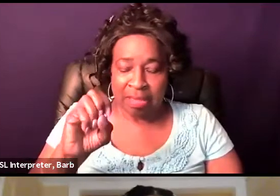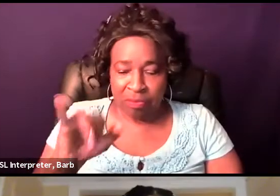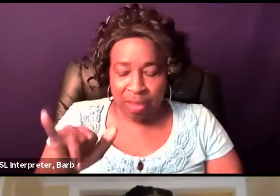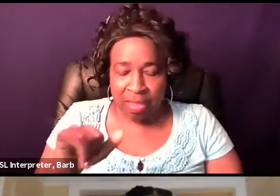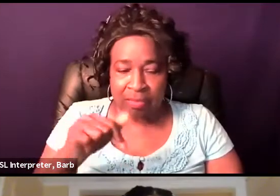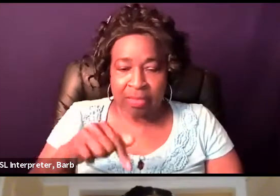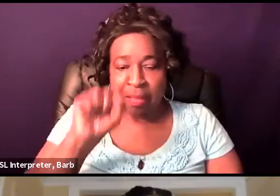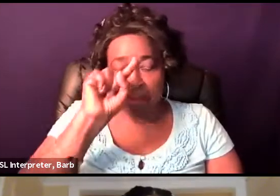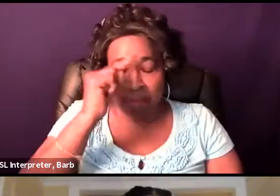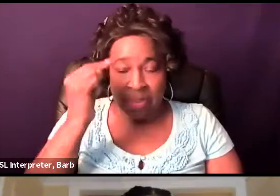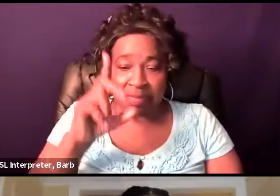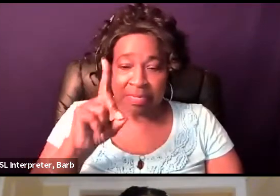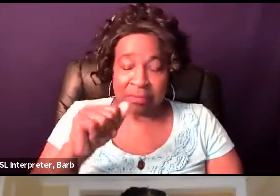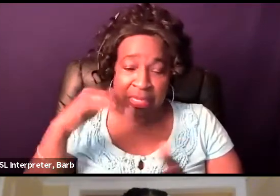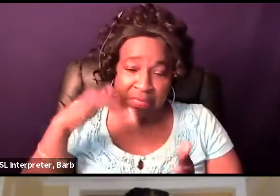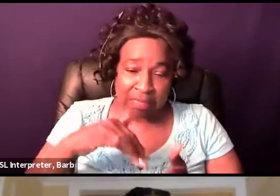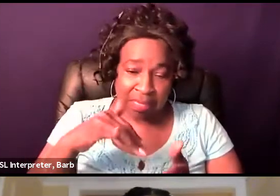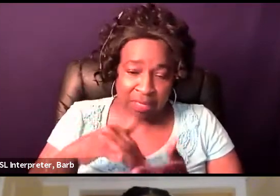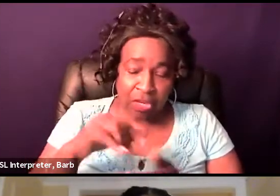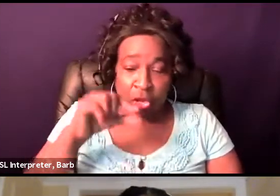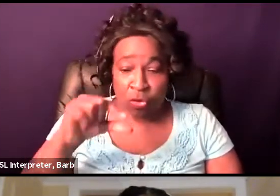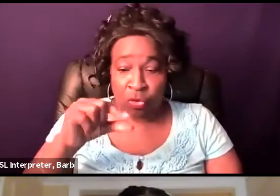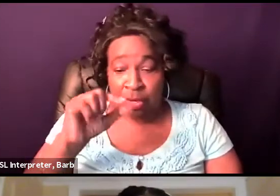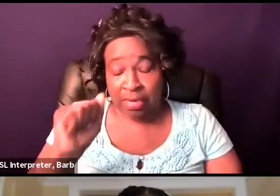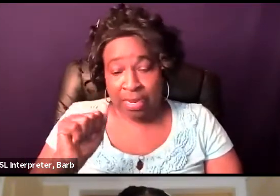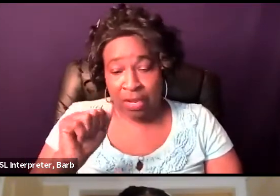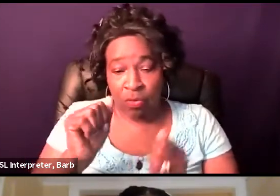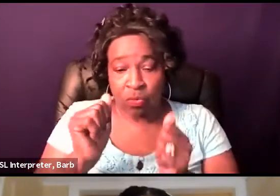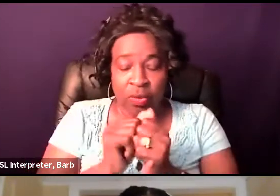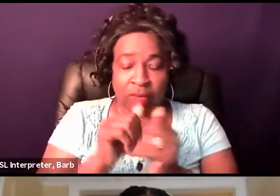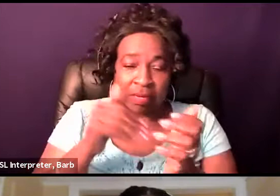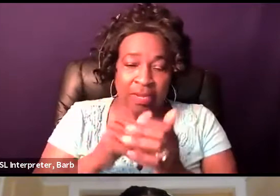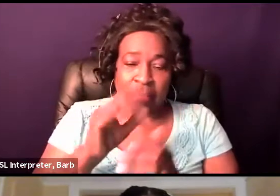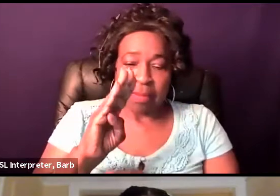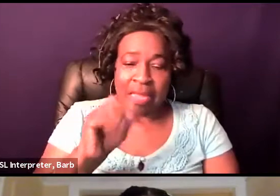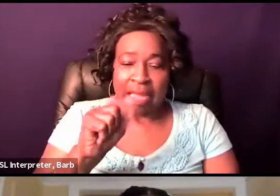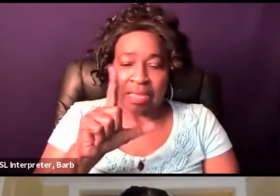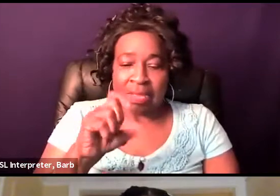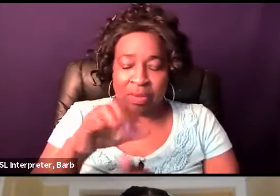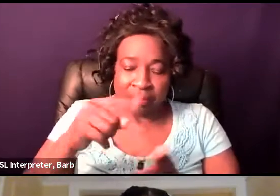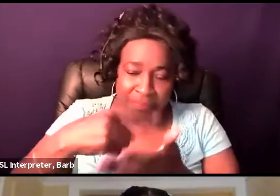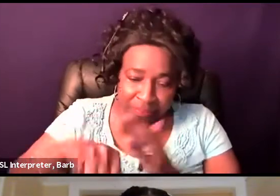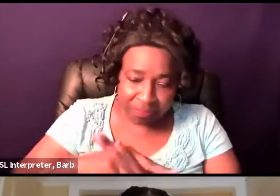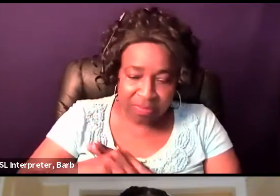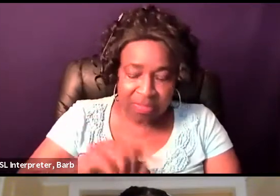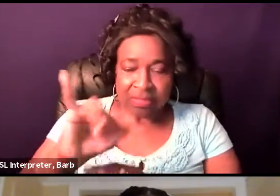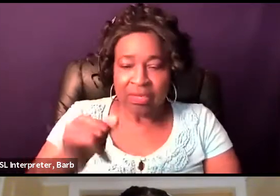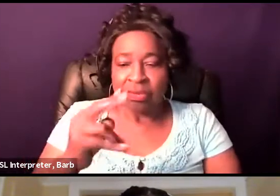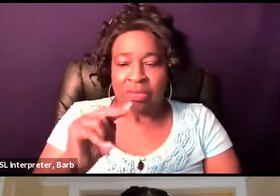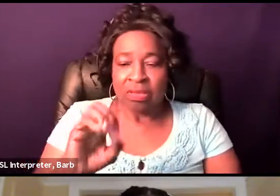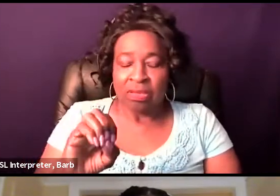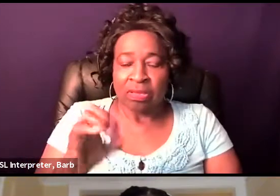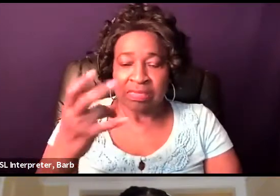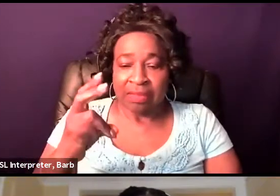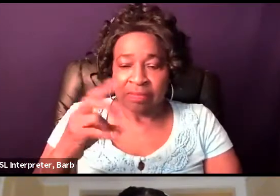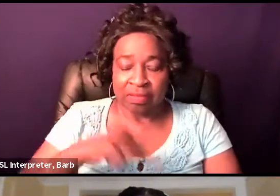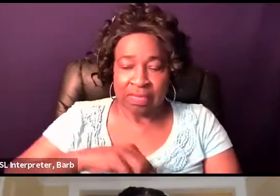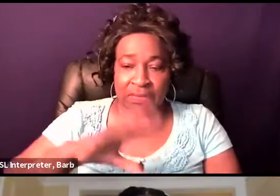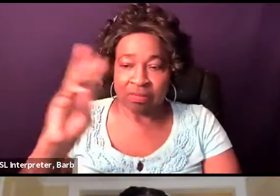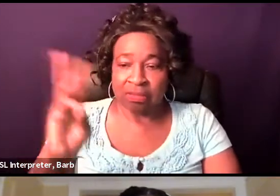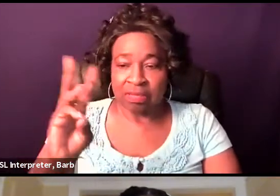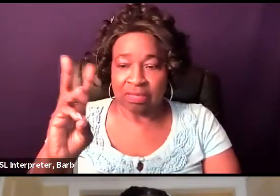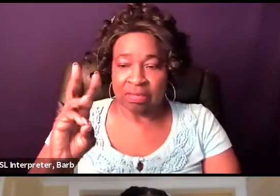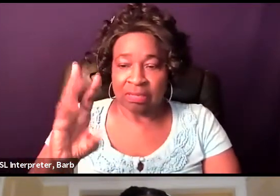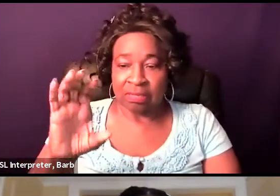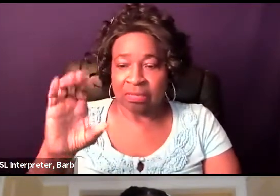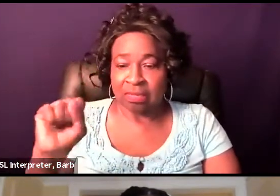have a Q&A with Dr. Bailey 1 week from today, Thursday, June 17th at 6 p.m. Central Time. You don't have to remember